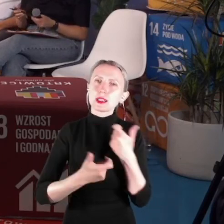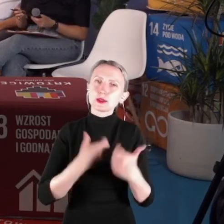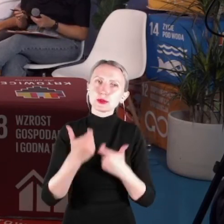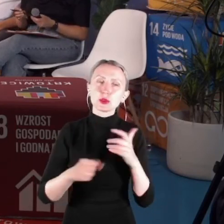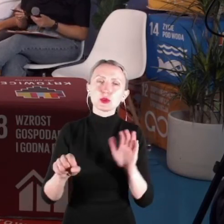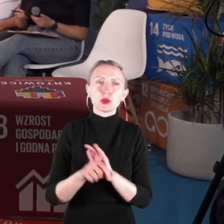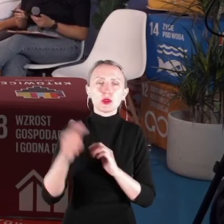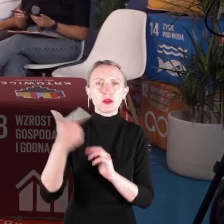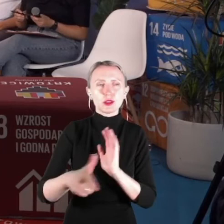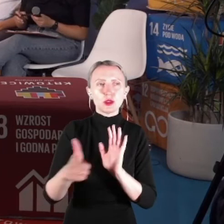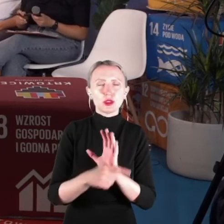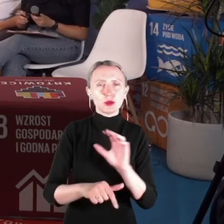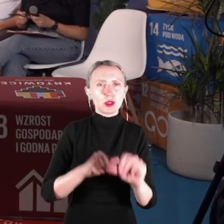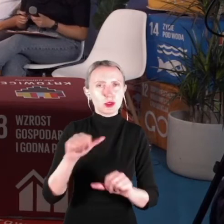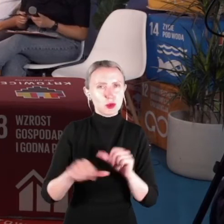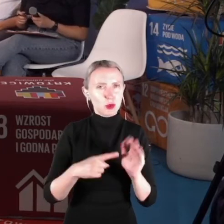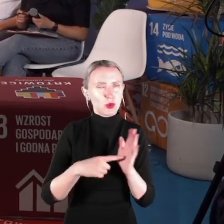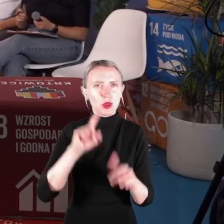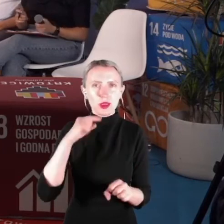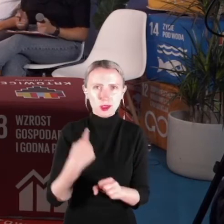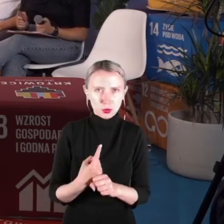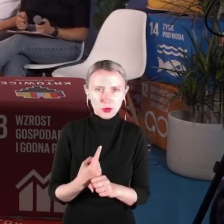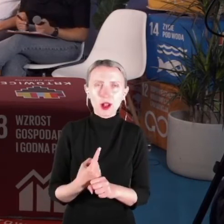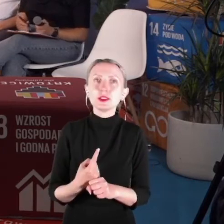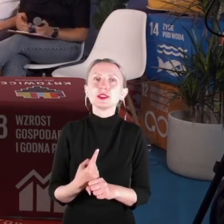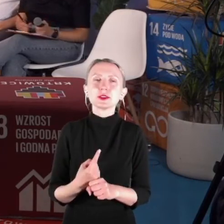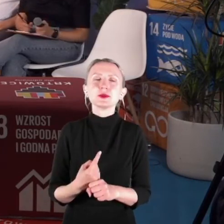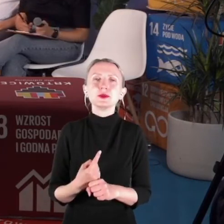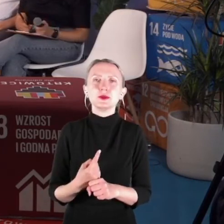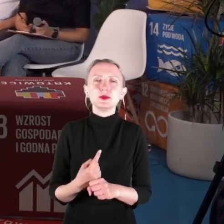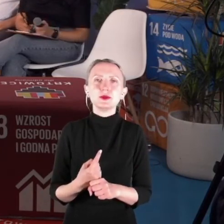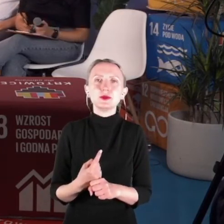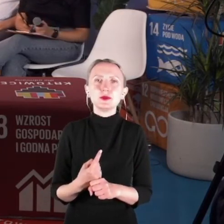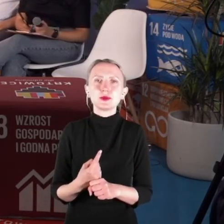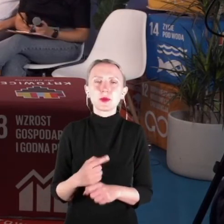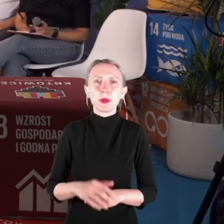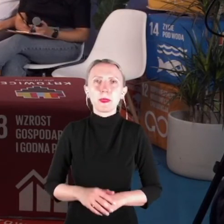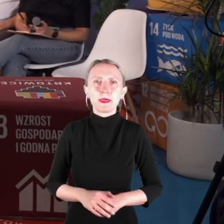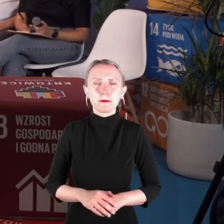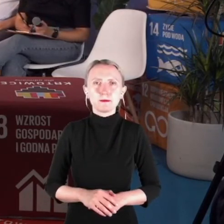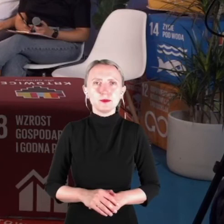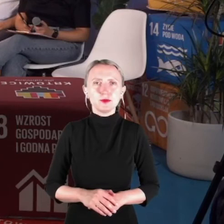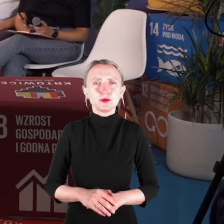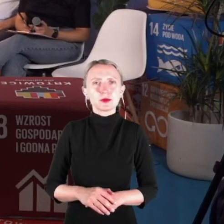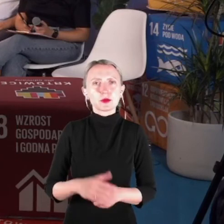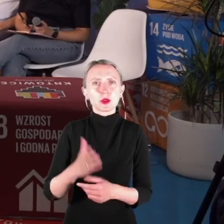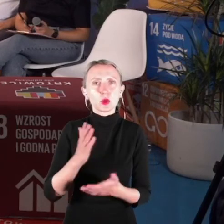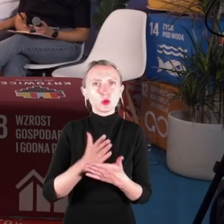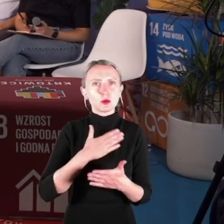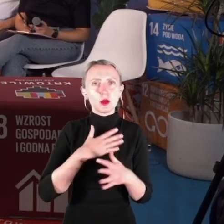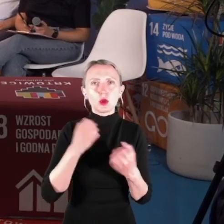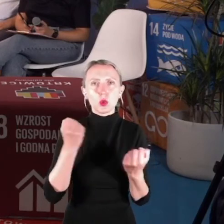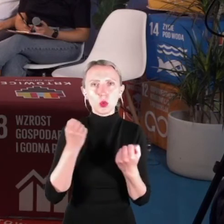2017. We decided, from all of our experience, and we had a lot of experience with living labs and projects